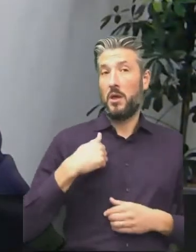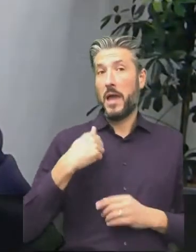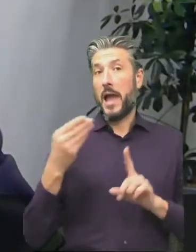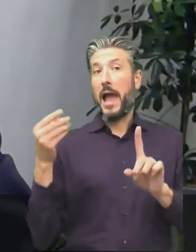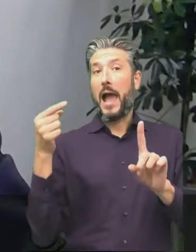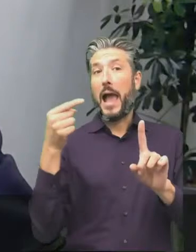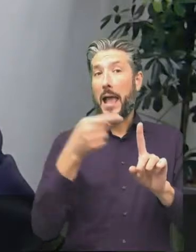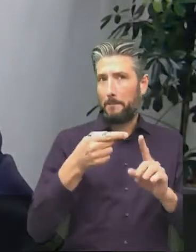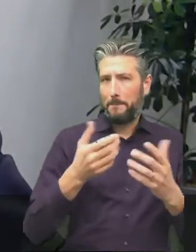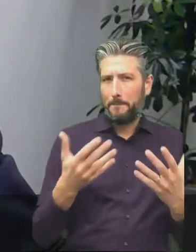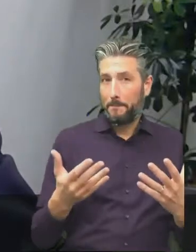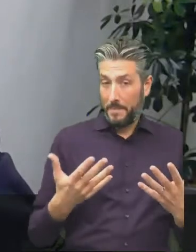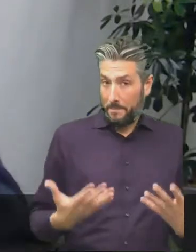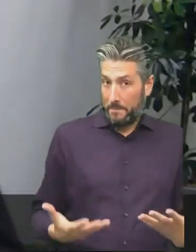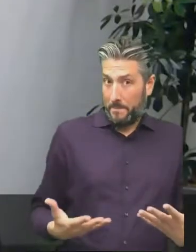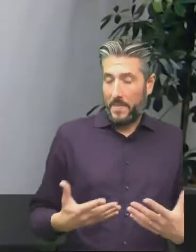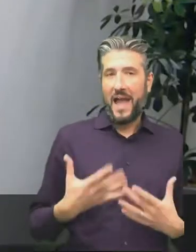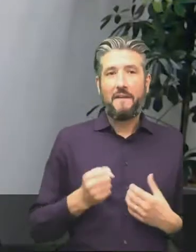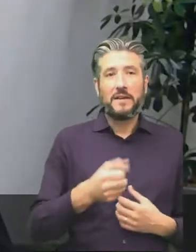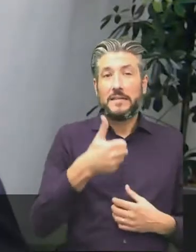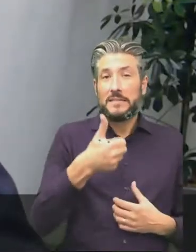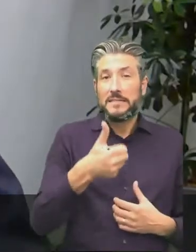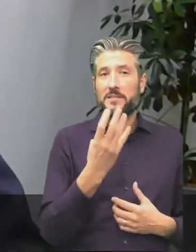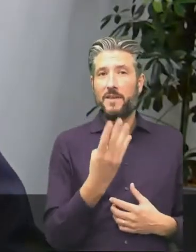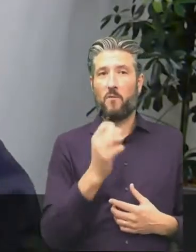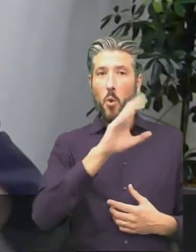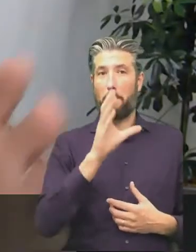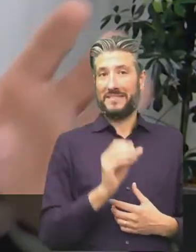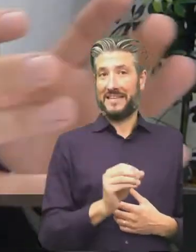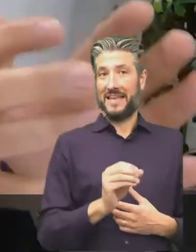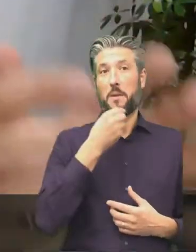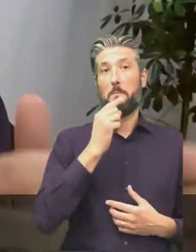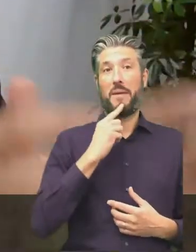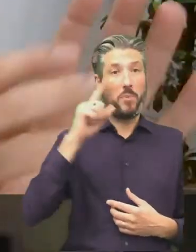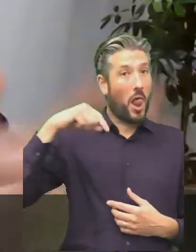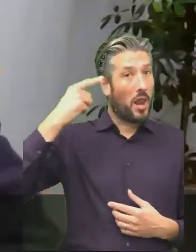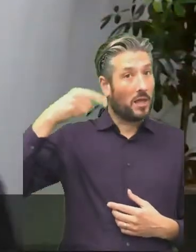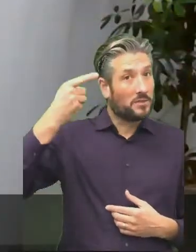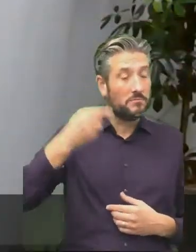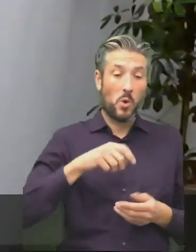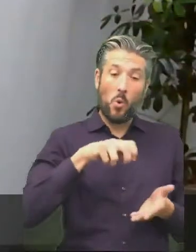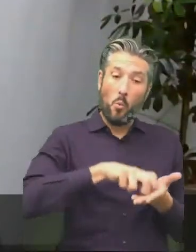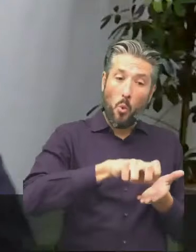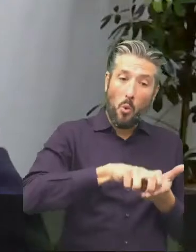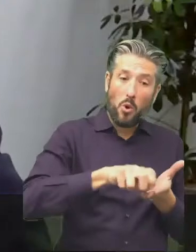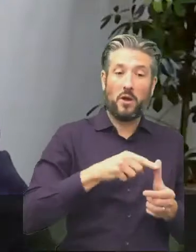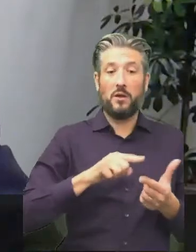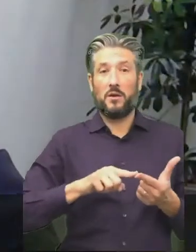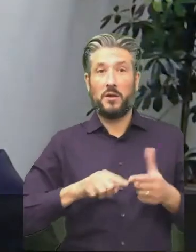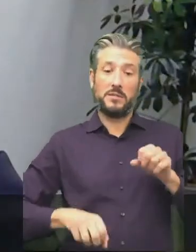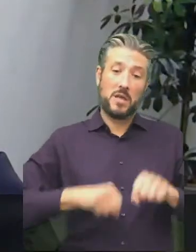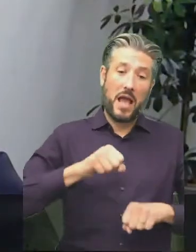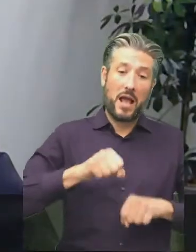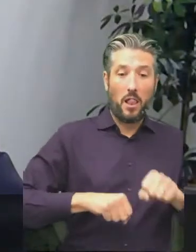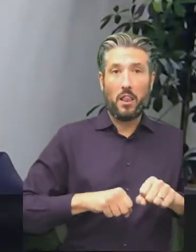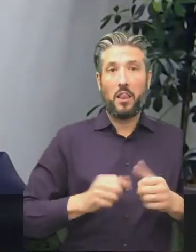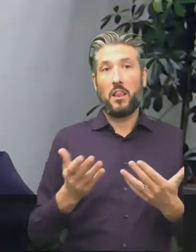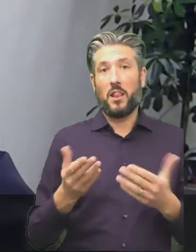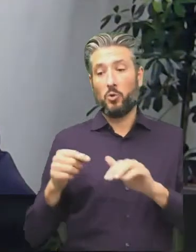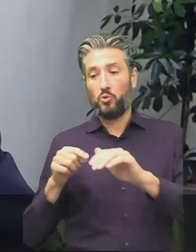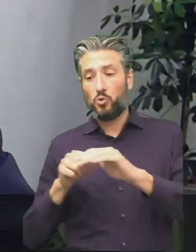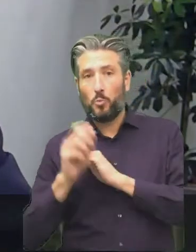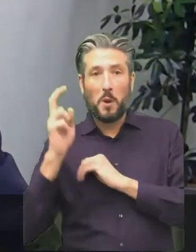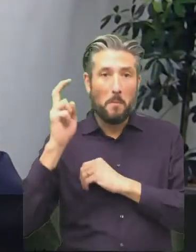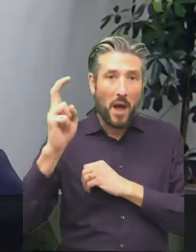from about 64% of Londoners walking, cycling, using public transport, up to 80% over the next